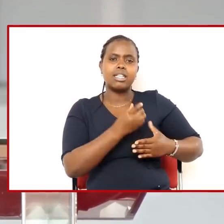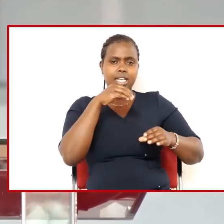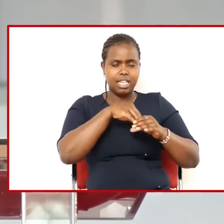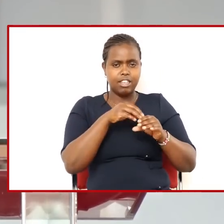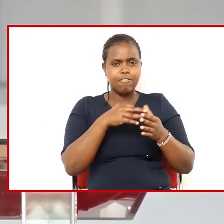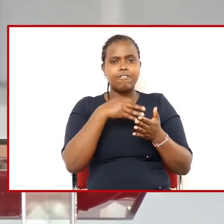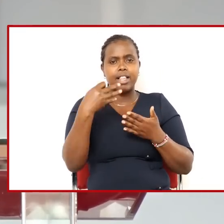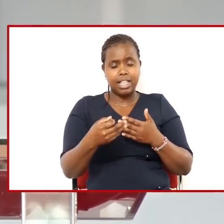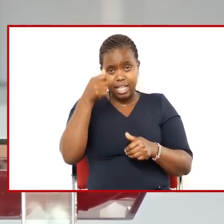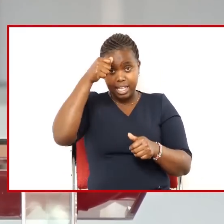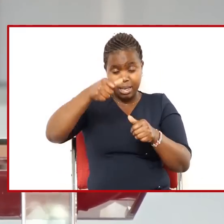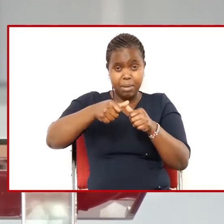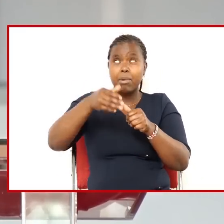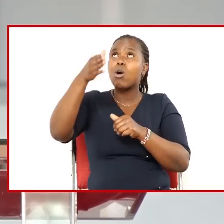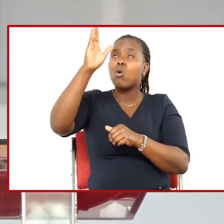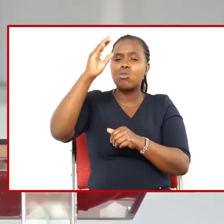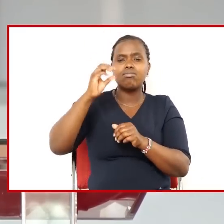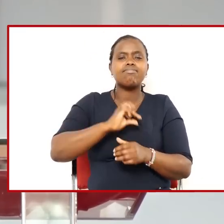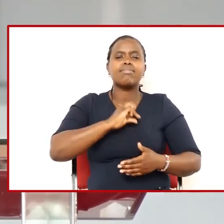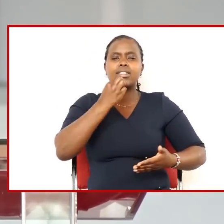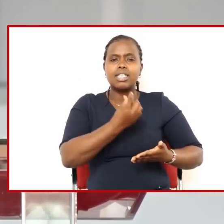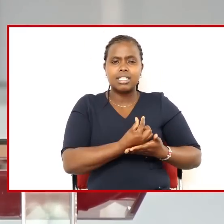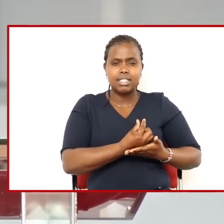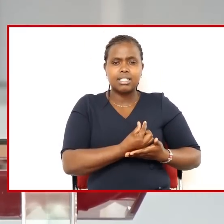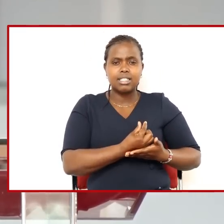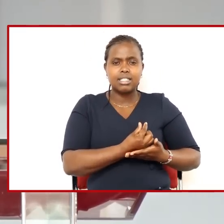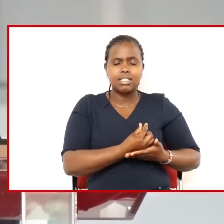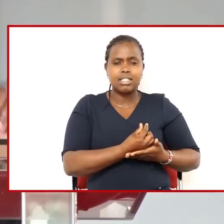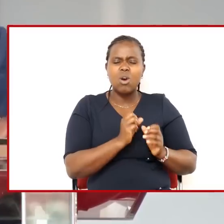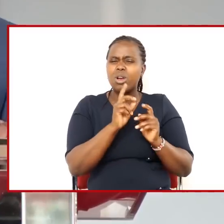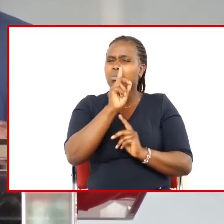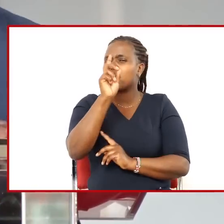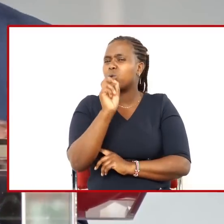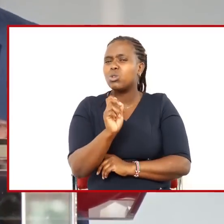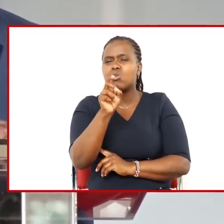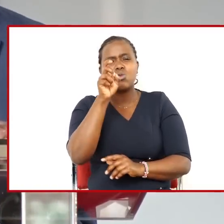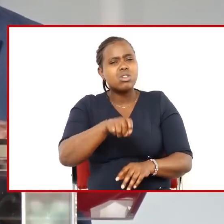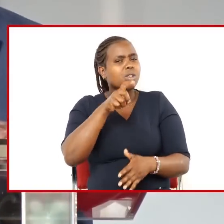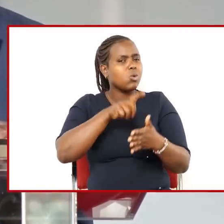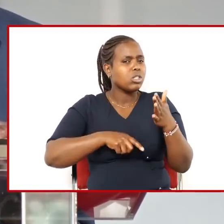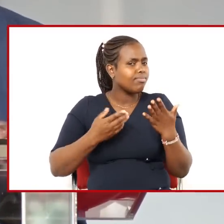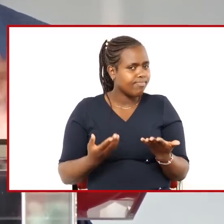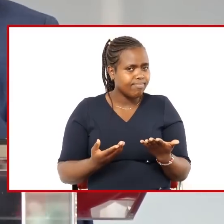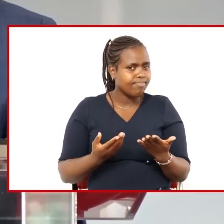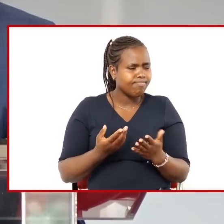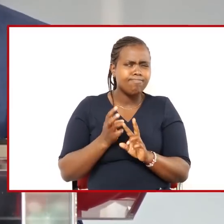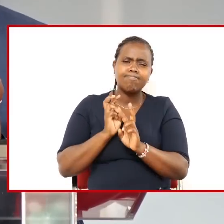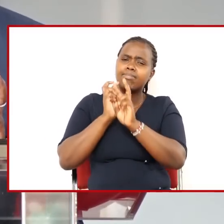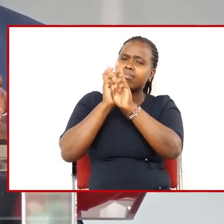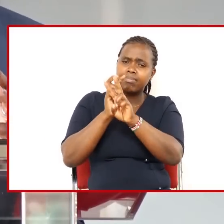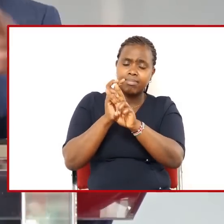in our failure. Remember God's grace. So what is it that we need to look